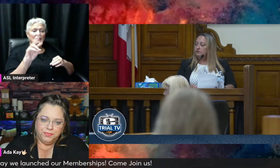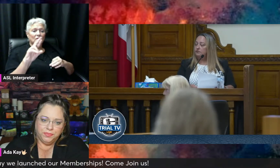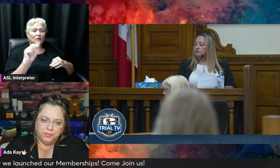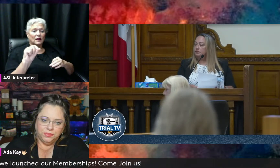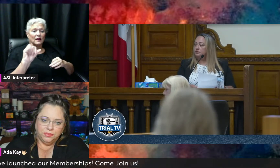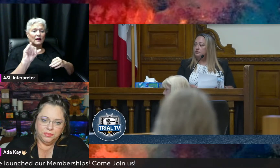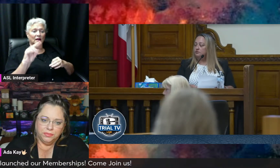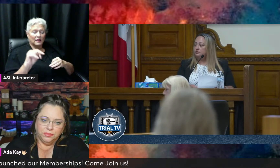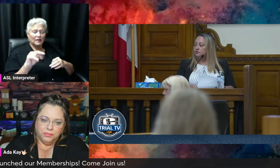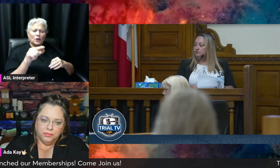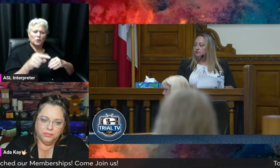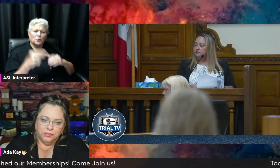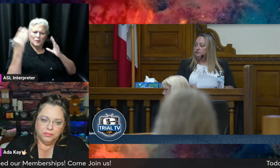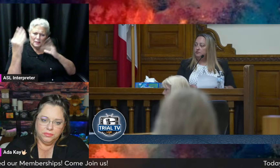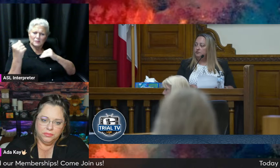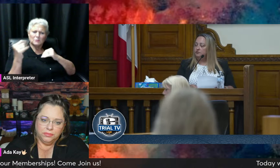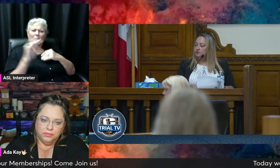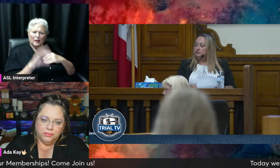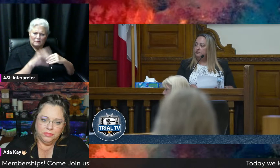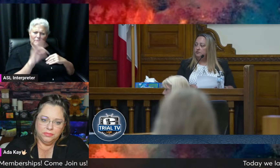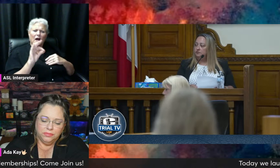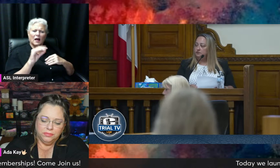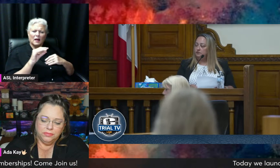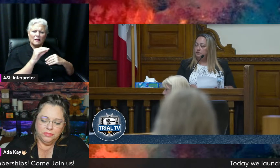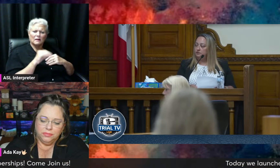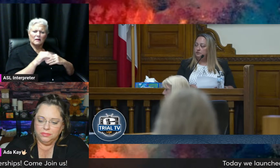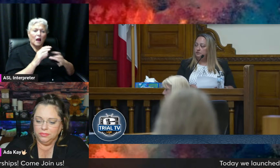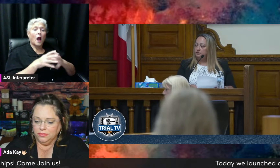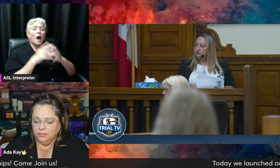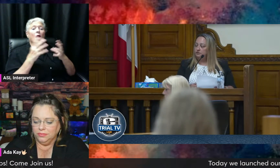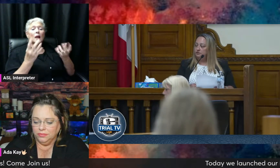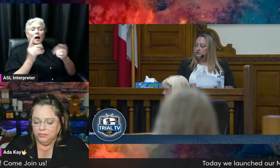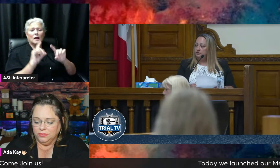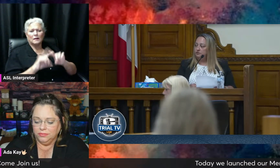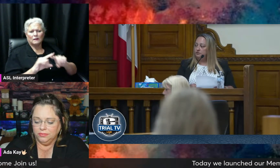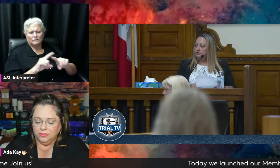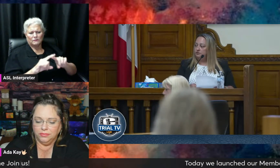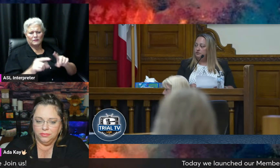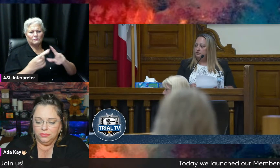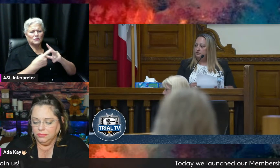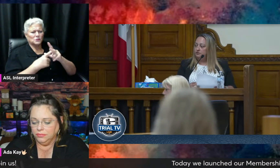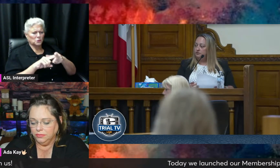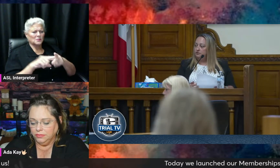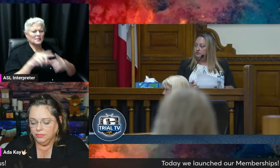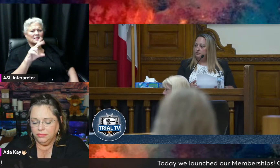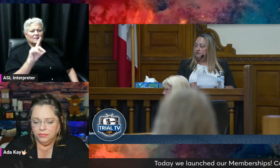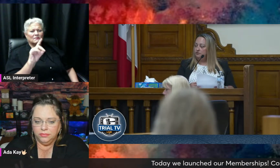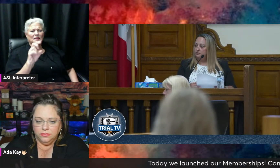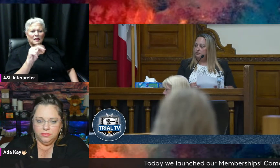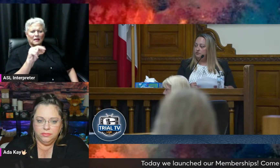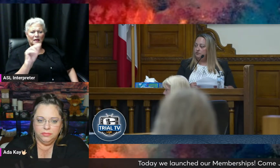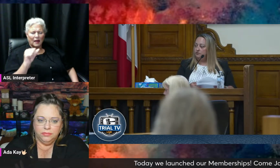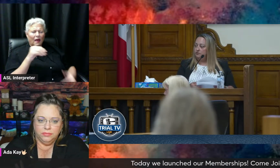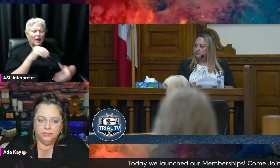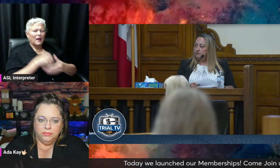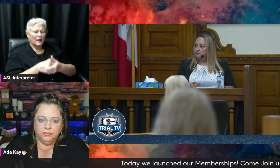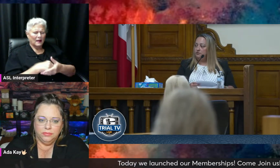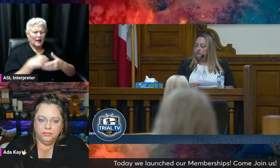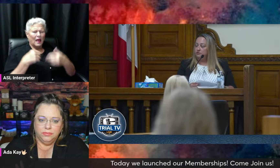would expect to find a lot of different sources of DNA in a bathtub